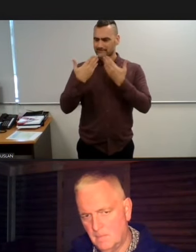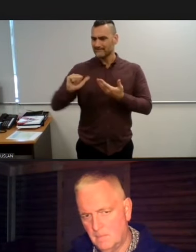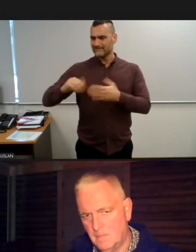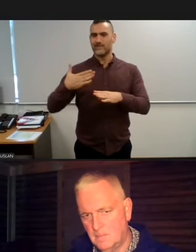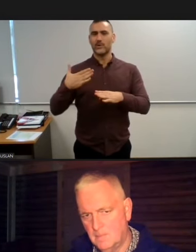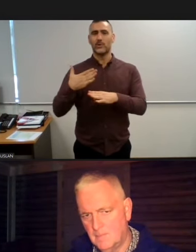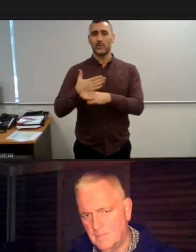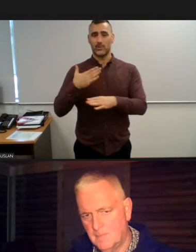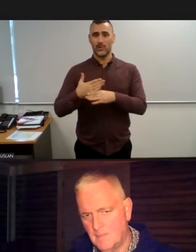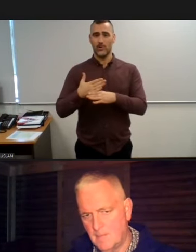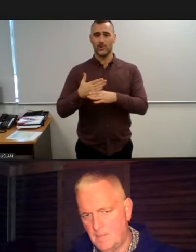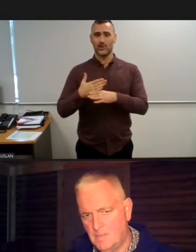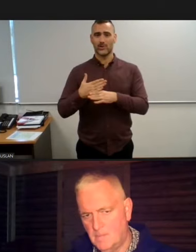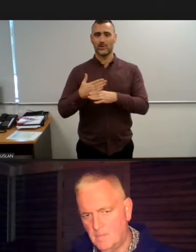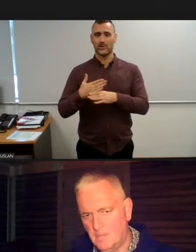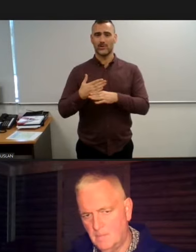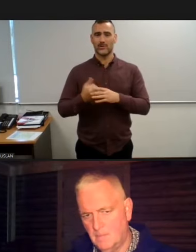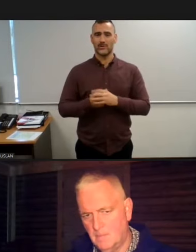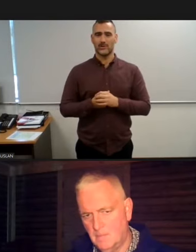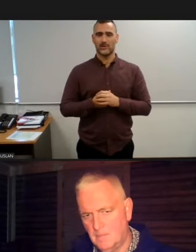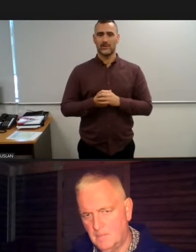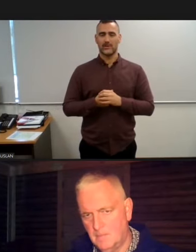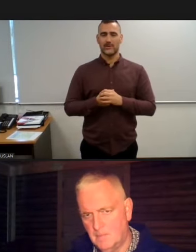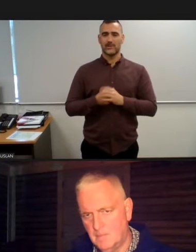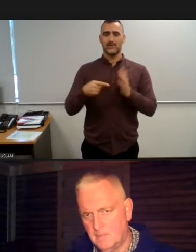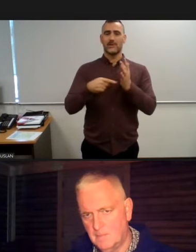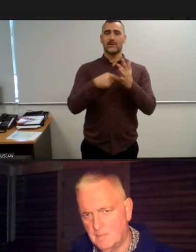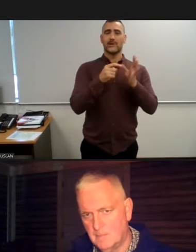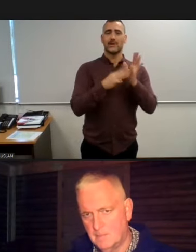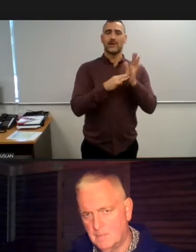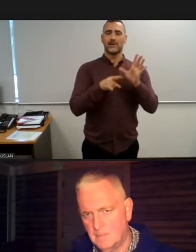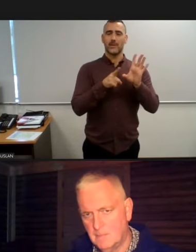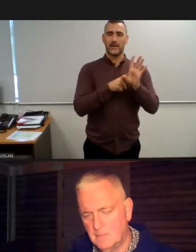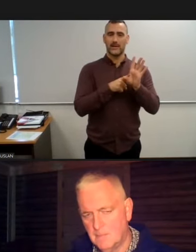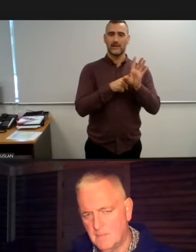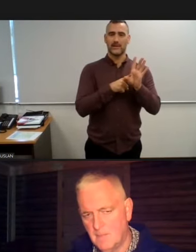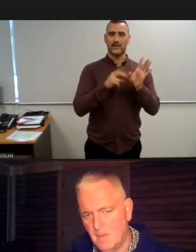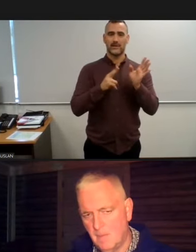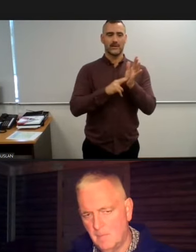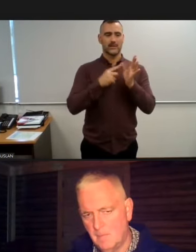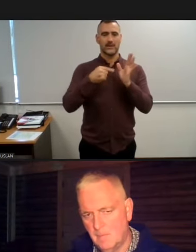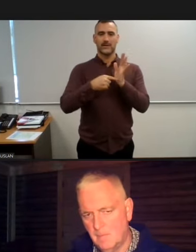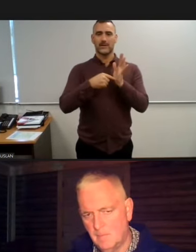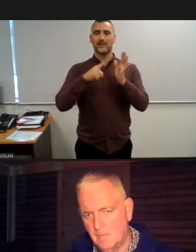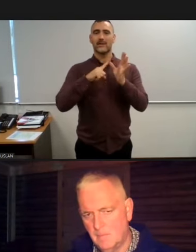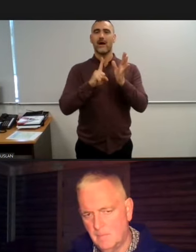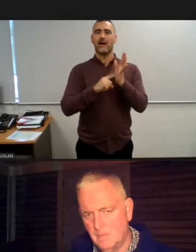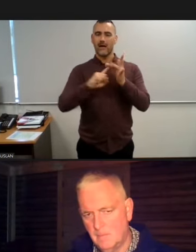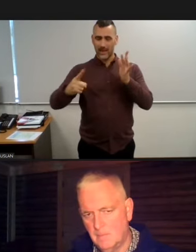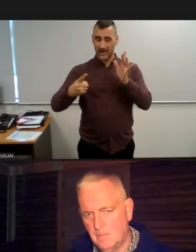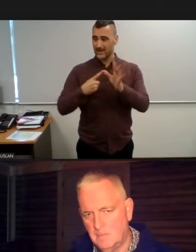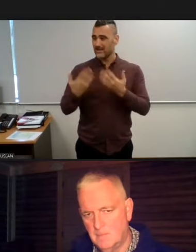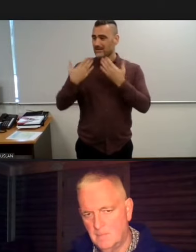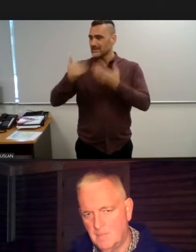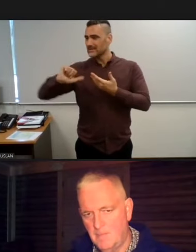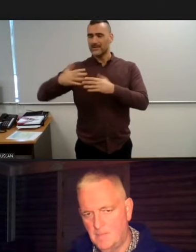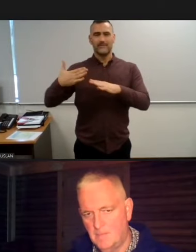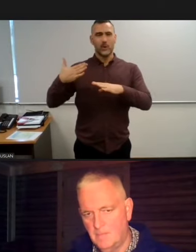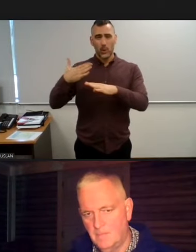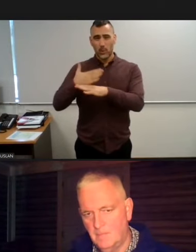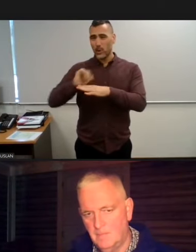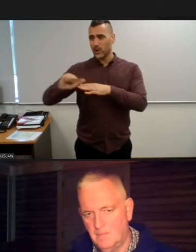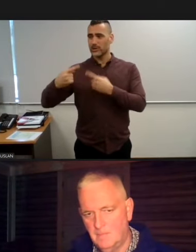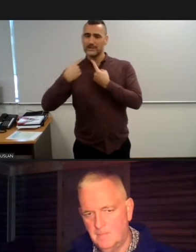within government has really been quite astounding. I guess, you know, in years gone by, there's kind of